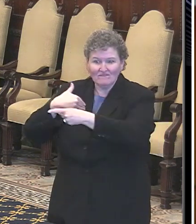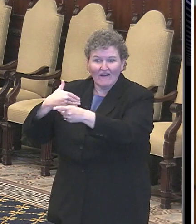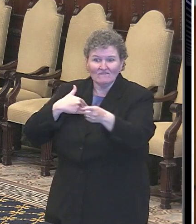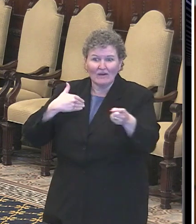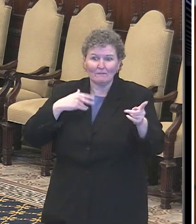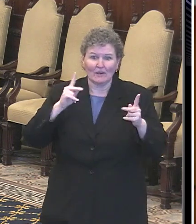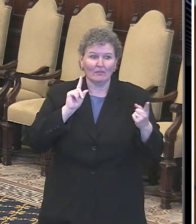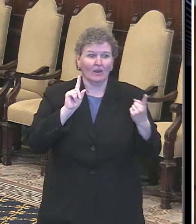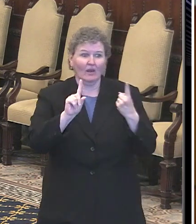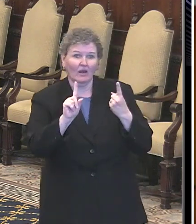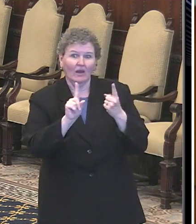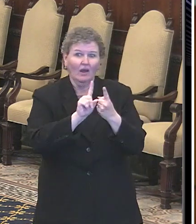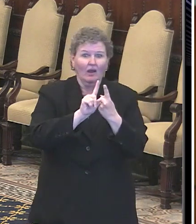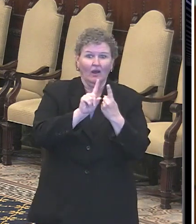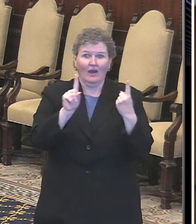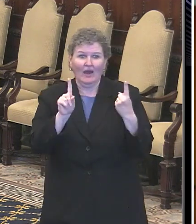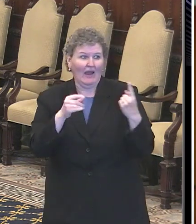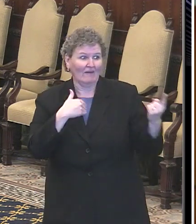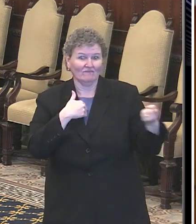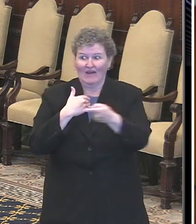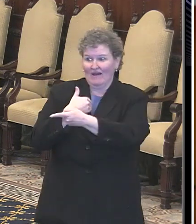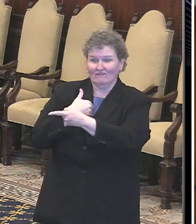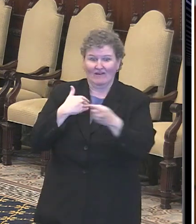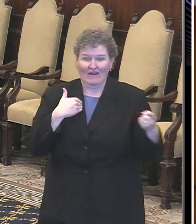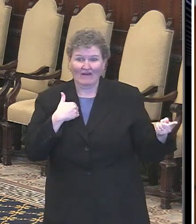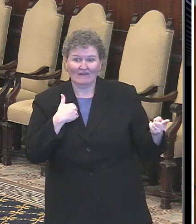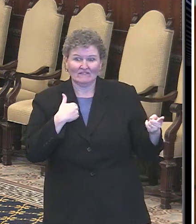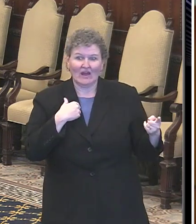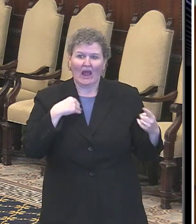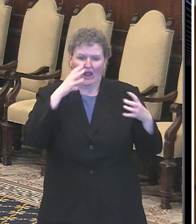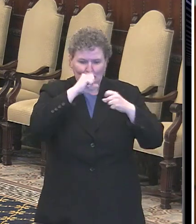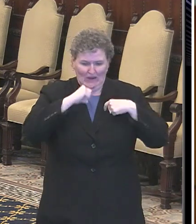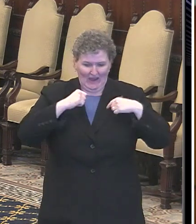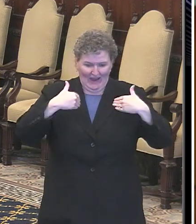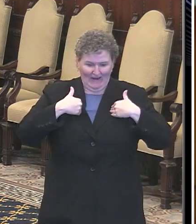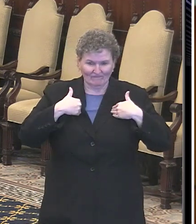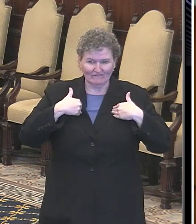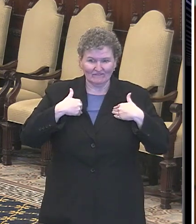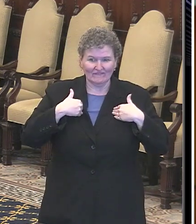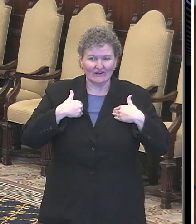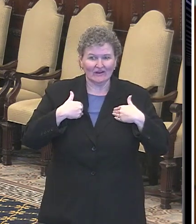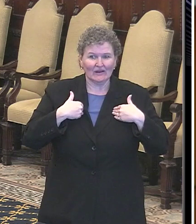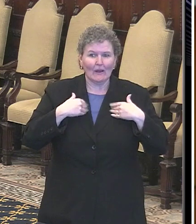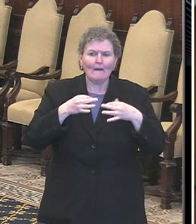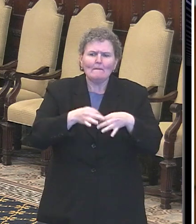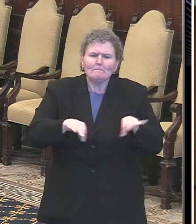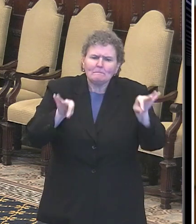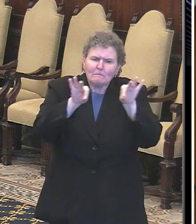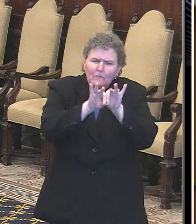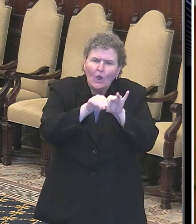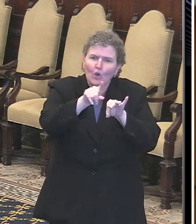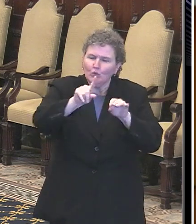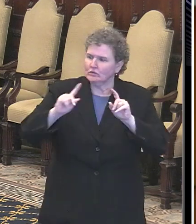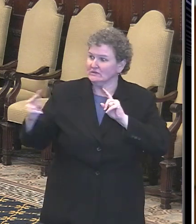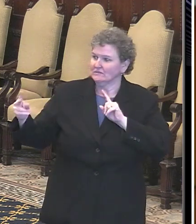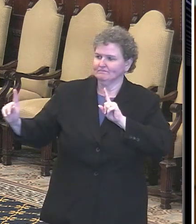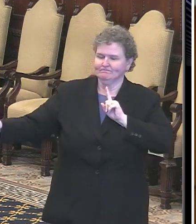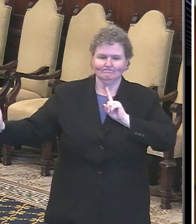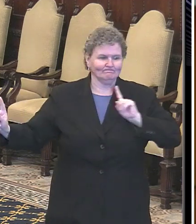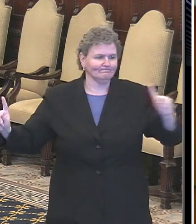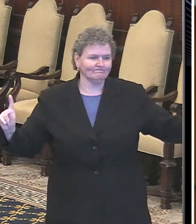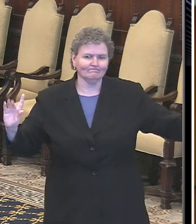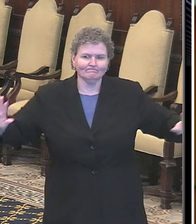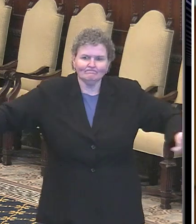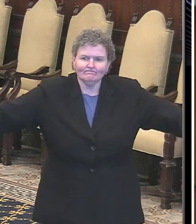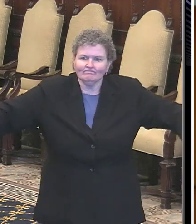contact with has the virus. You should even assume that you have the virus. So that's why just stay away from other people. If you have to go out of the home, wear a mask